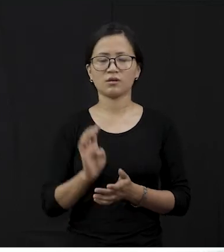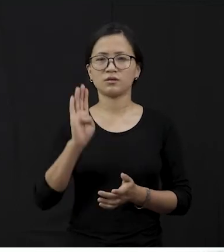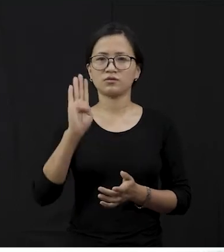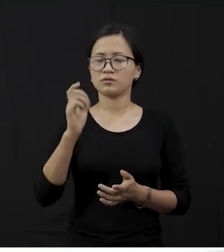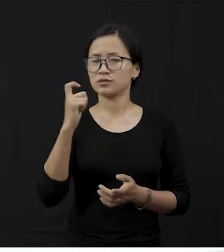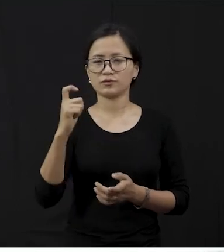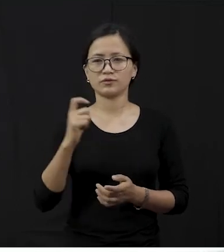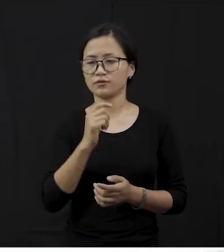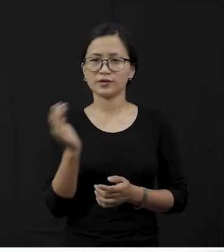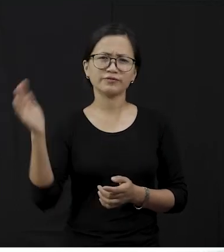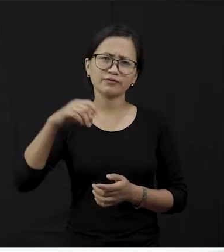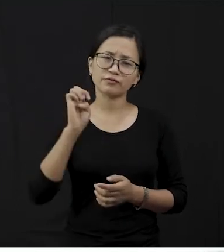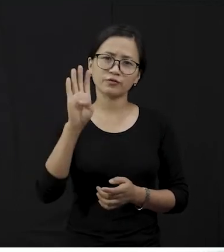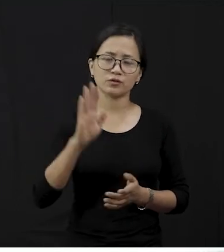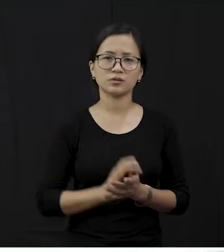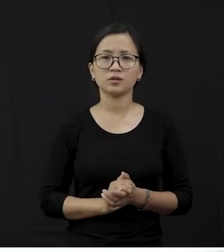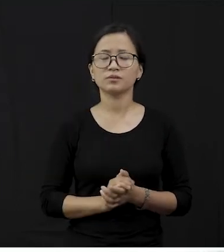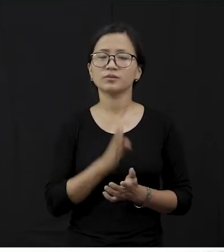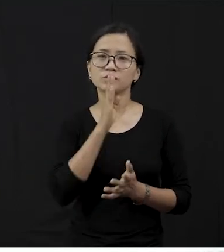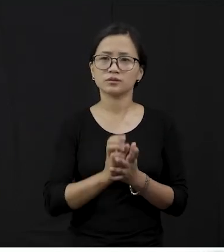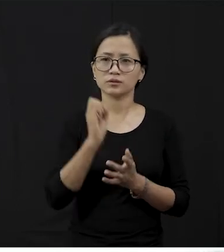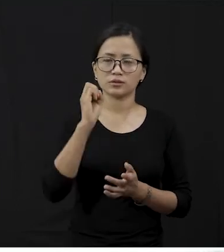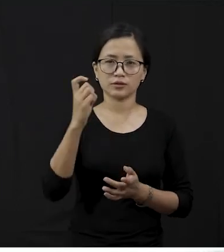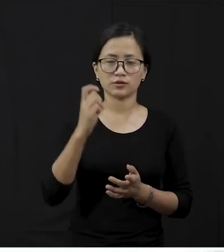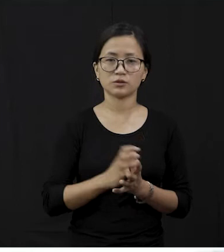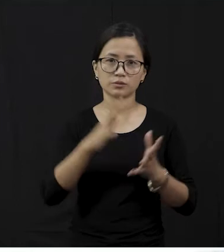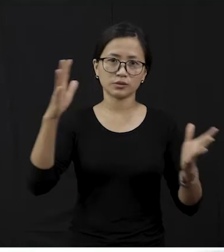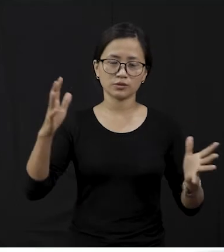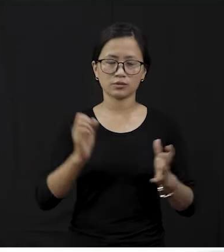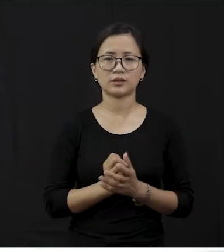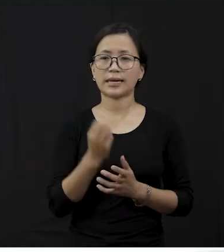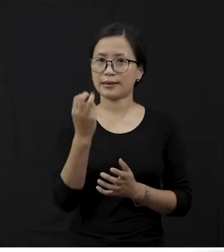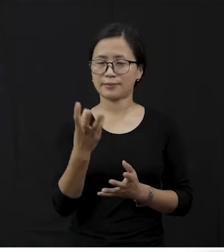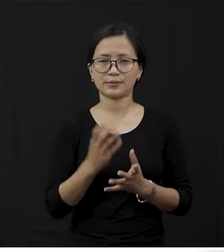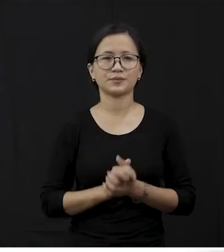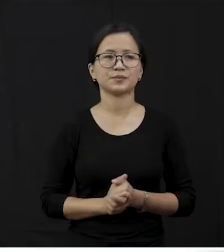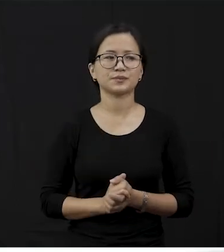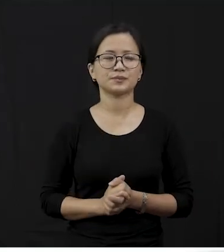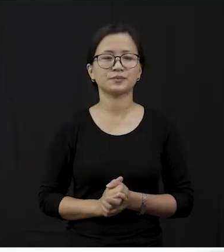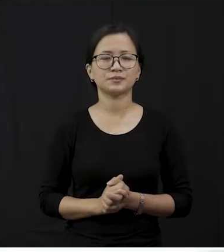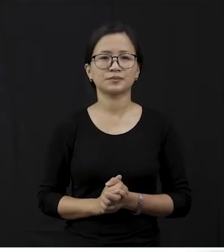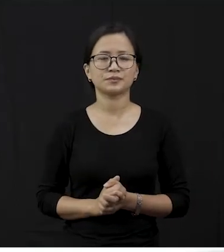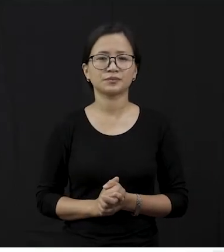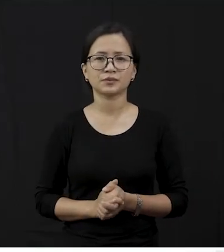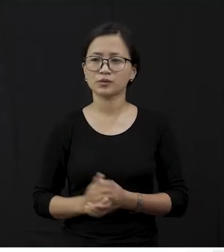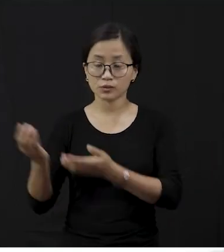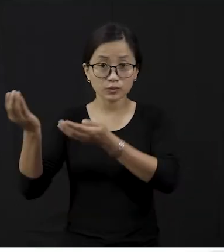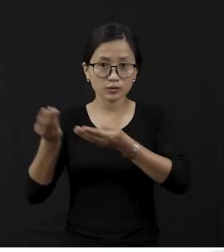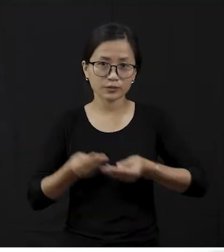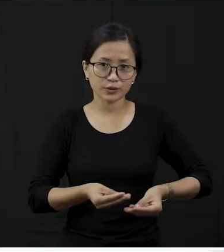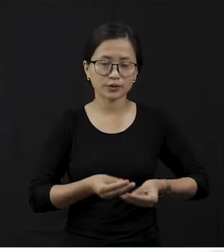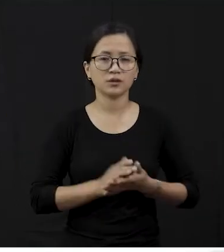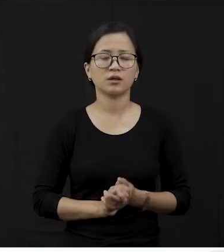from 4 because 7 is a bigger number. So, what will we do? Yes, we want to borrow a